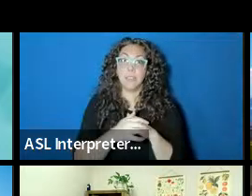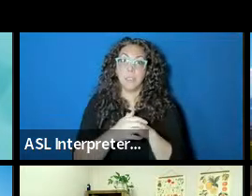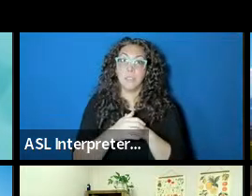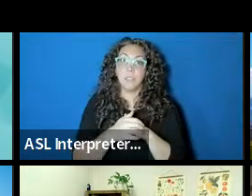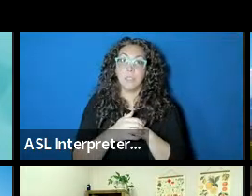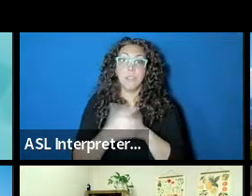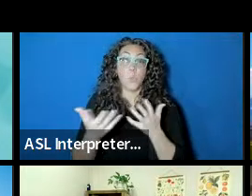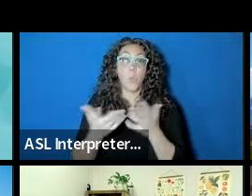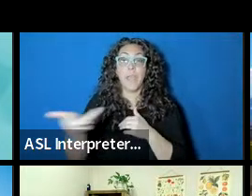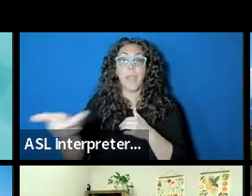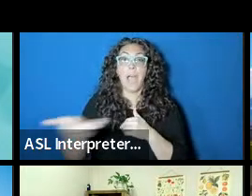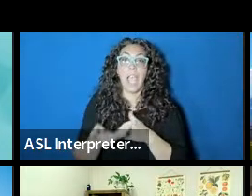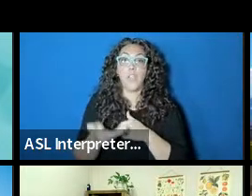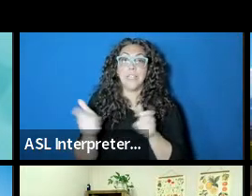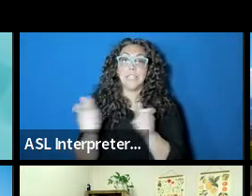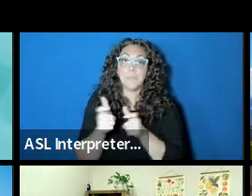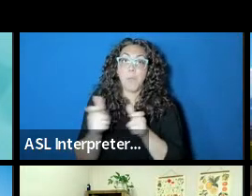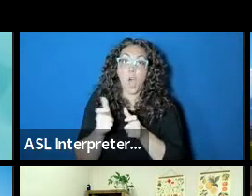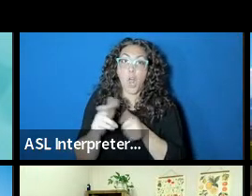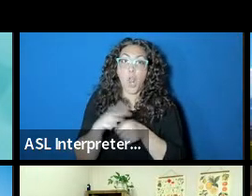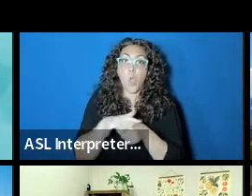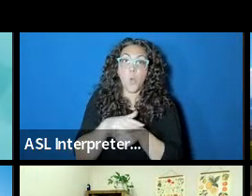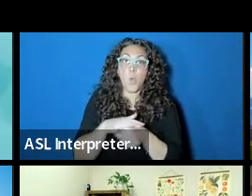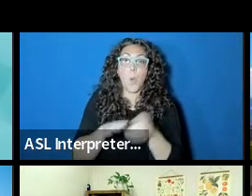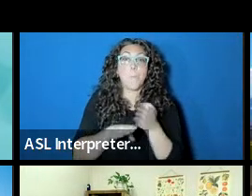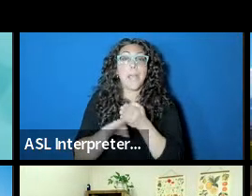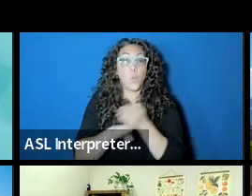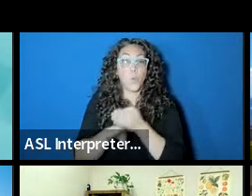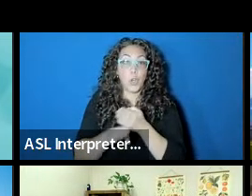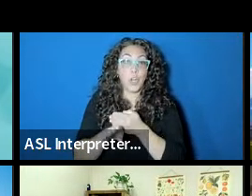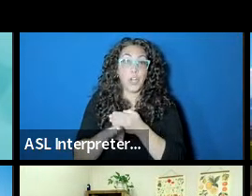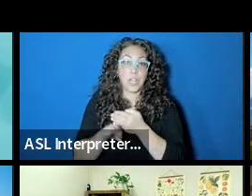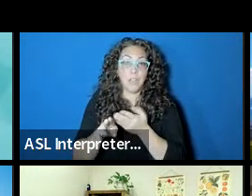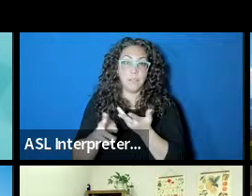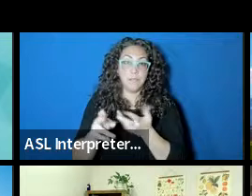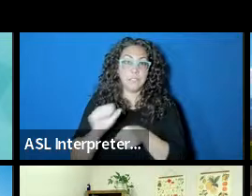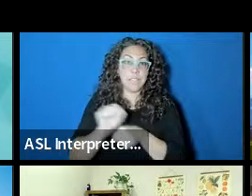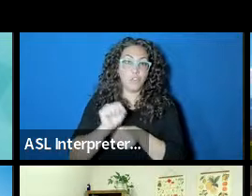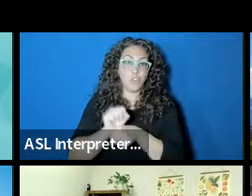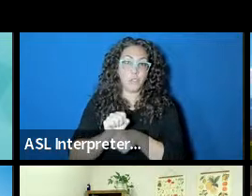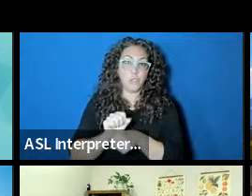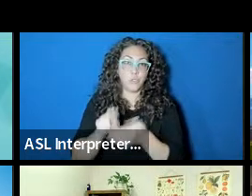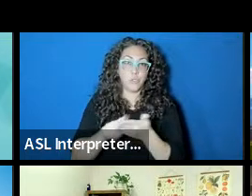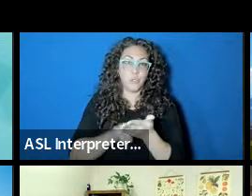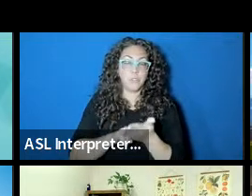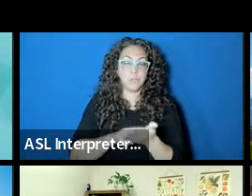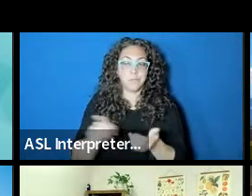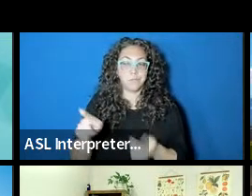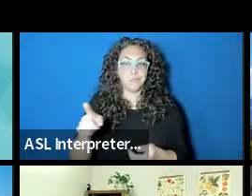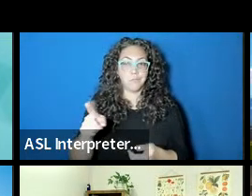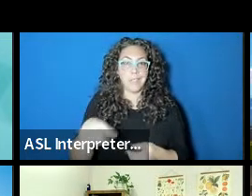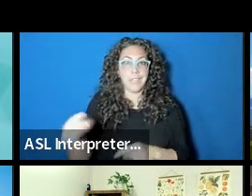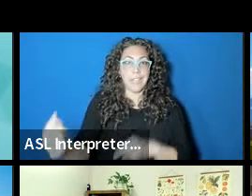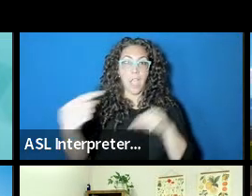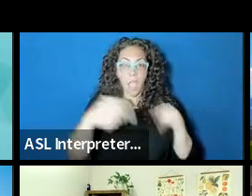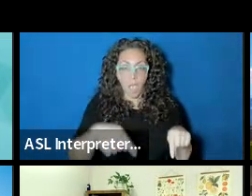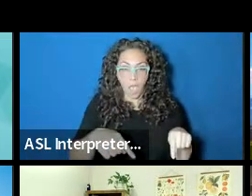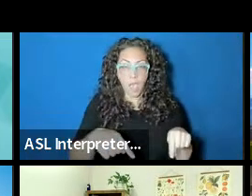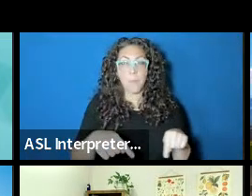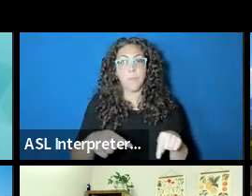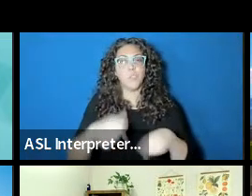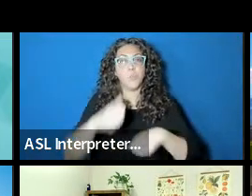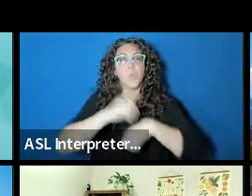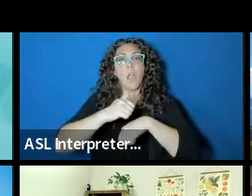hiring small local minority contractors that we've done work to identify in the area who can actually come out and do